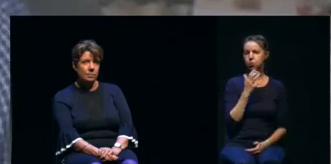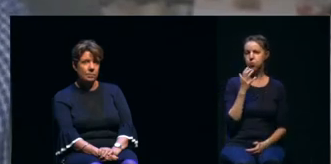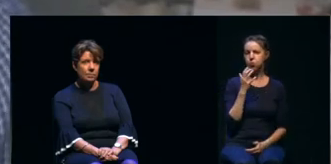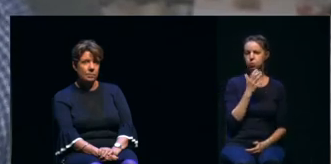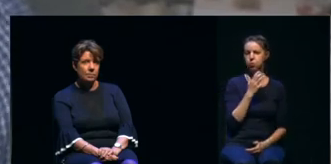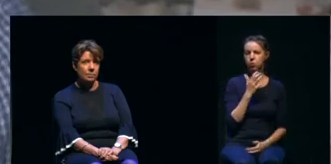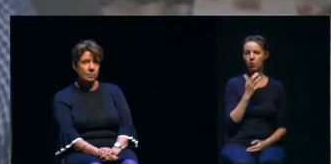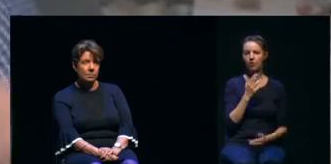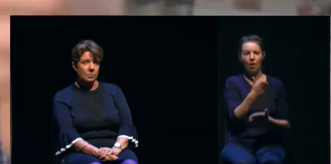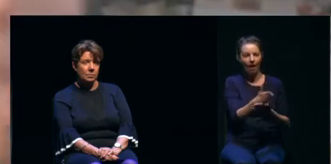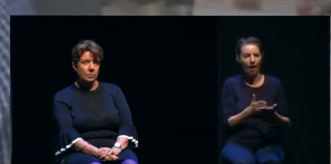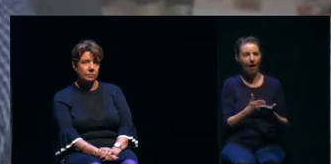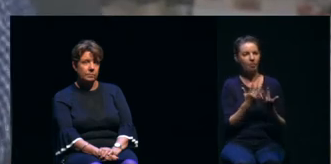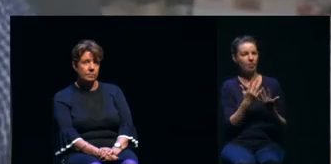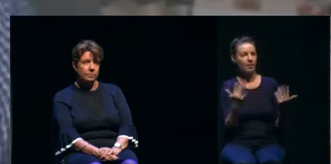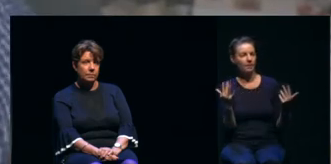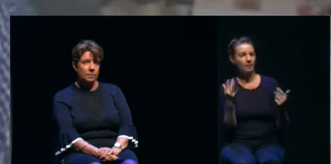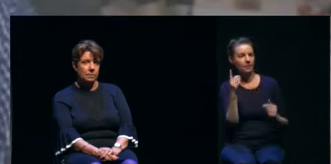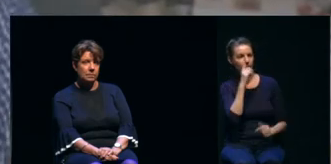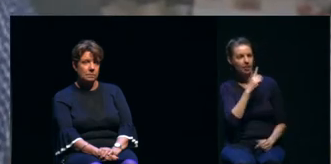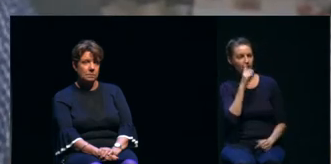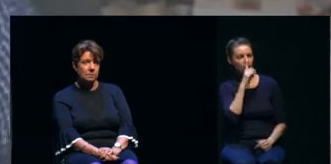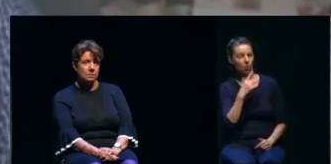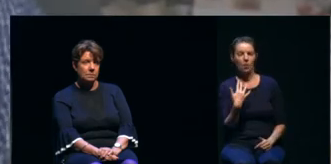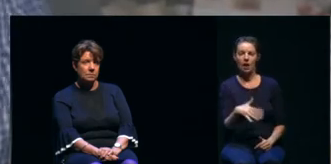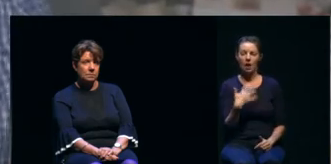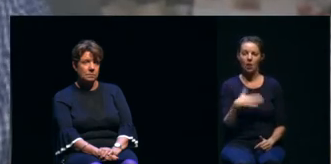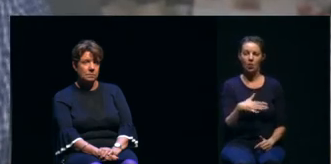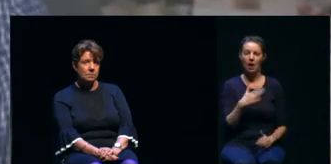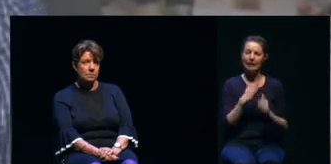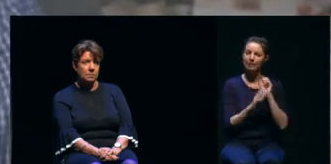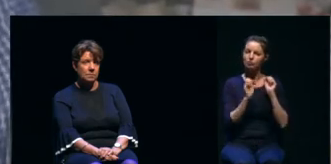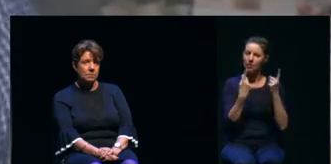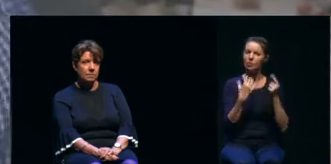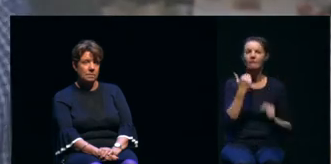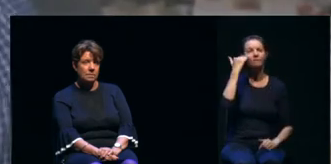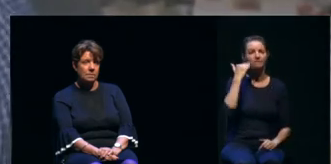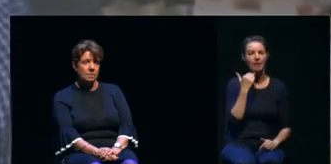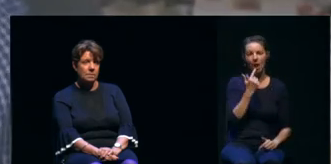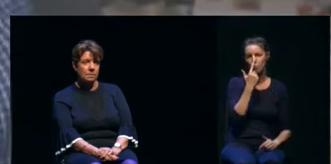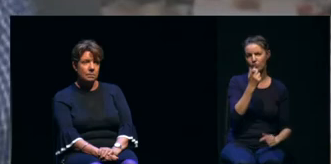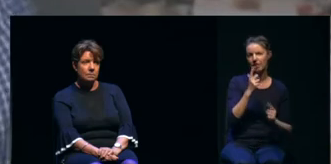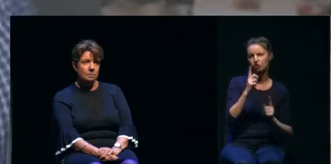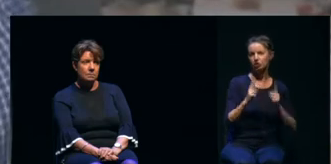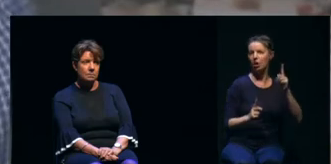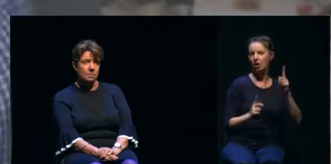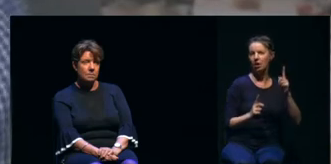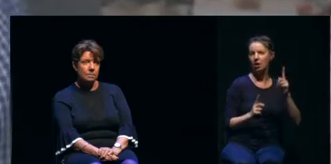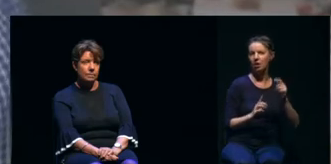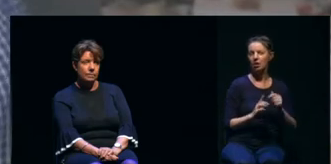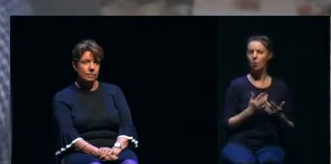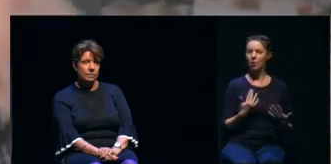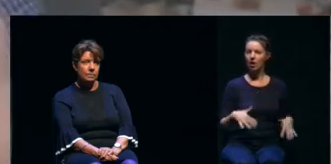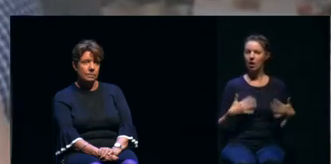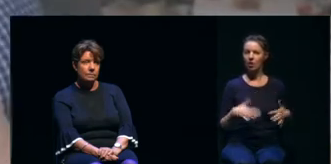half the population to feel, that I suddenly realised there is such a thing as female privilege. Not a sentence we get to use that often, but one piece of female privilege